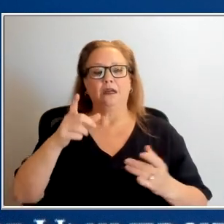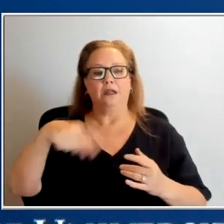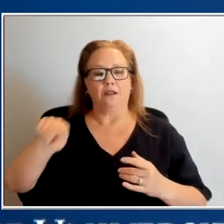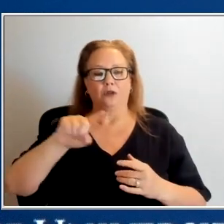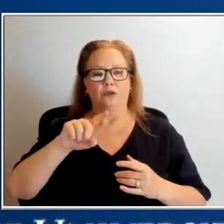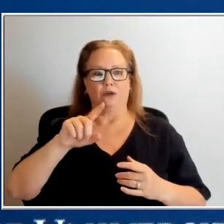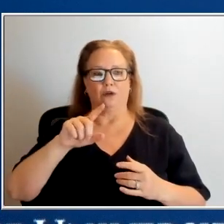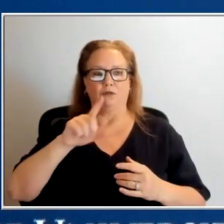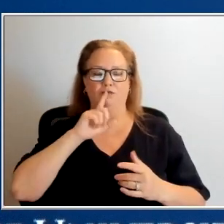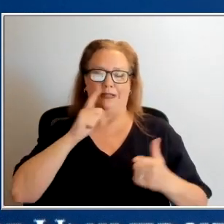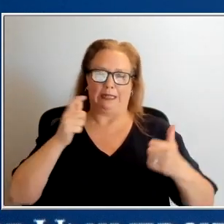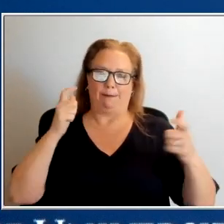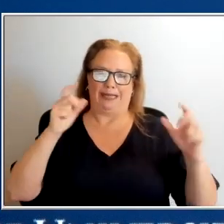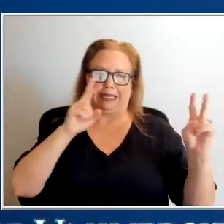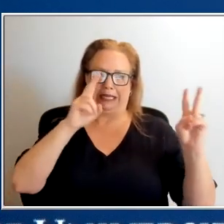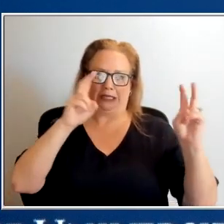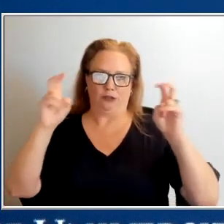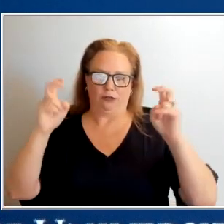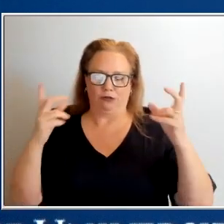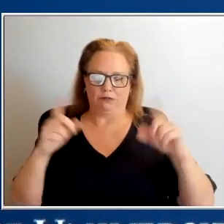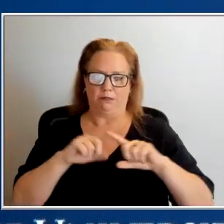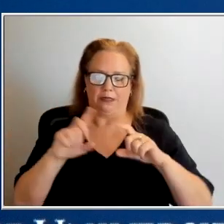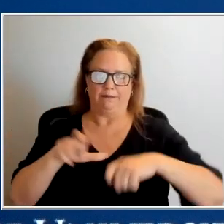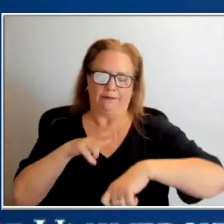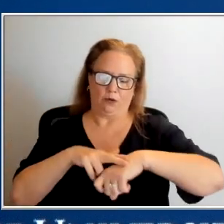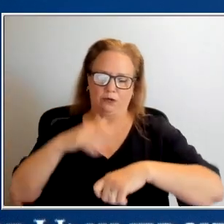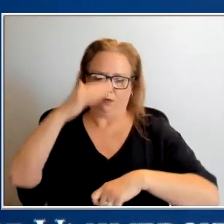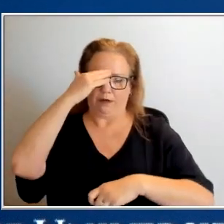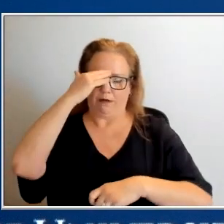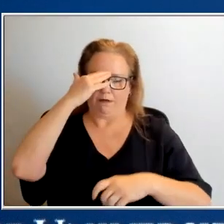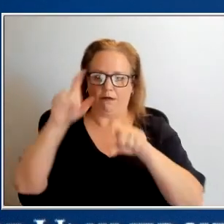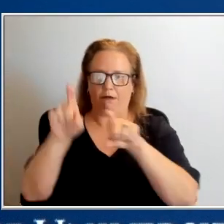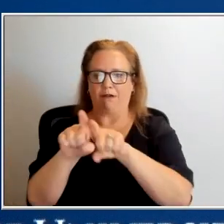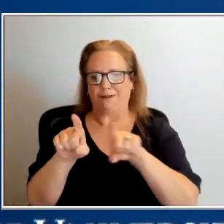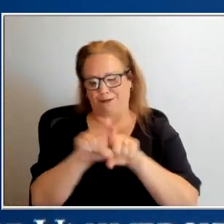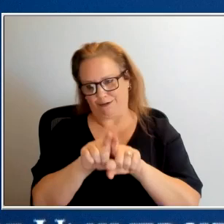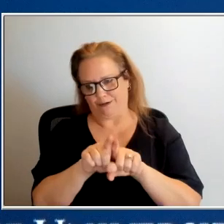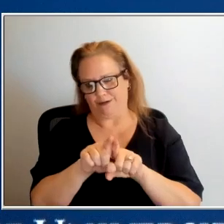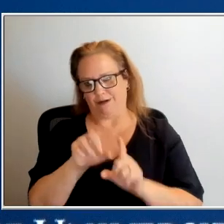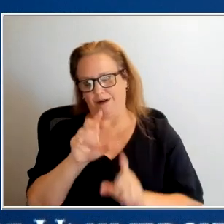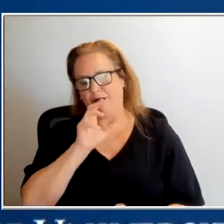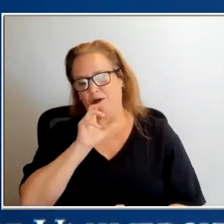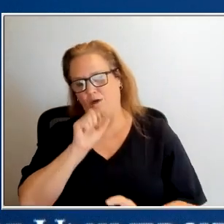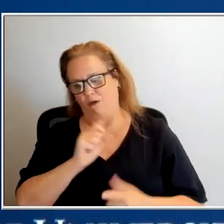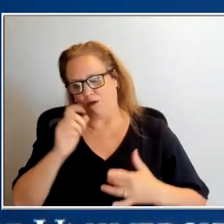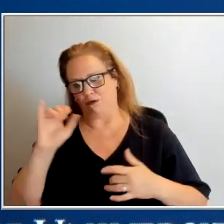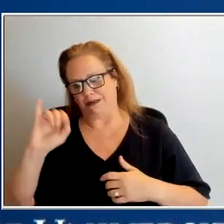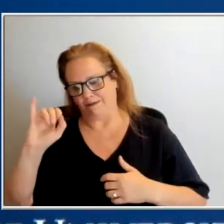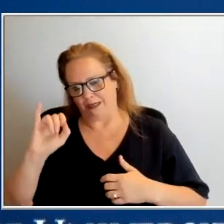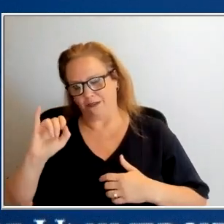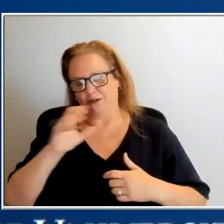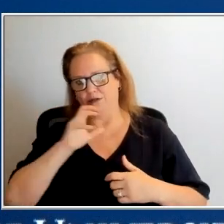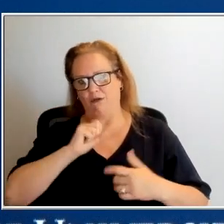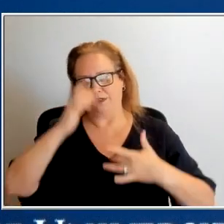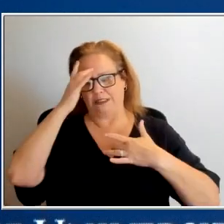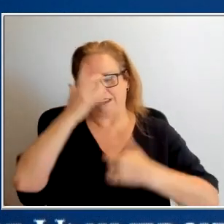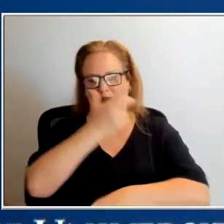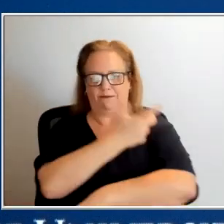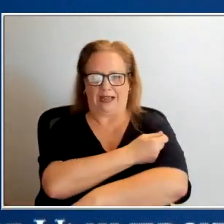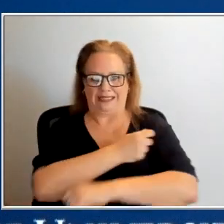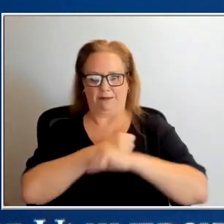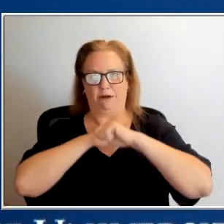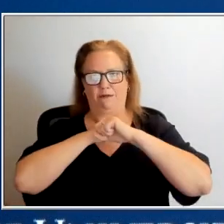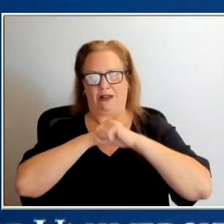big issues. But of course, we know that also there are these old infections and diseases, these vaccine-preventable